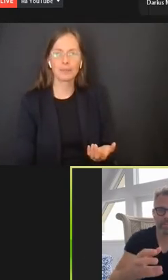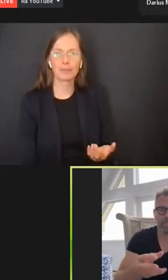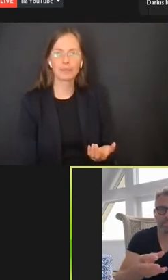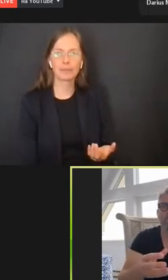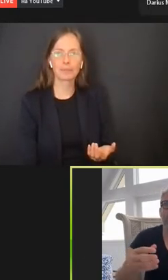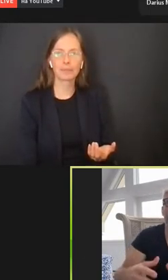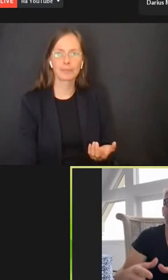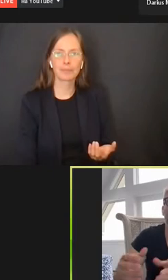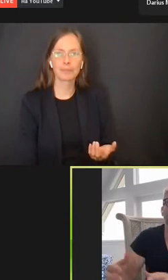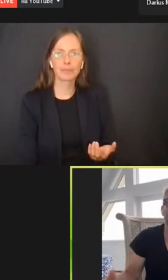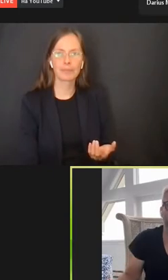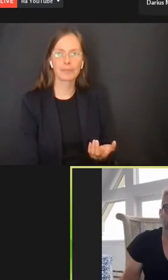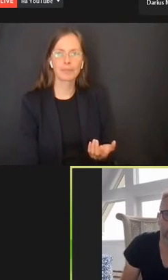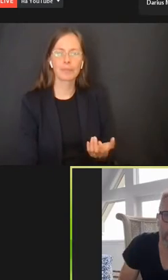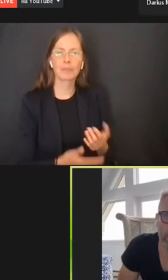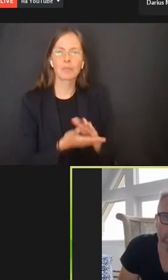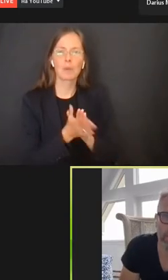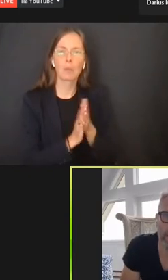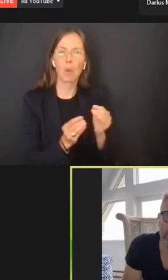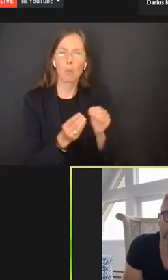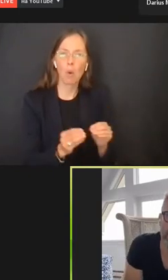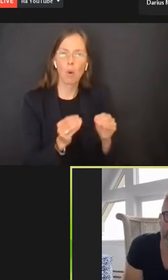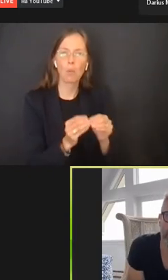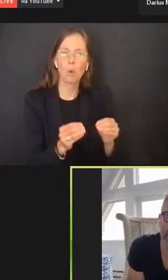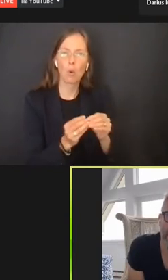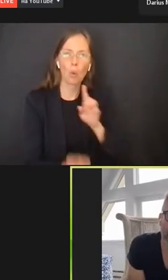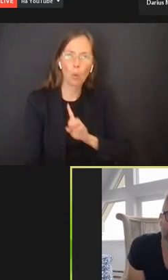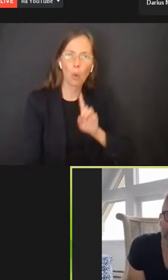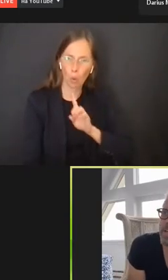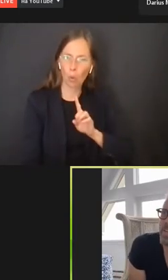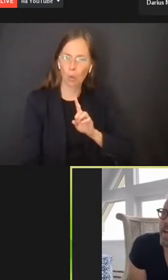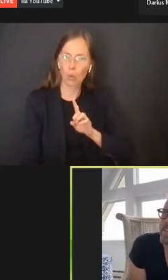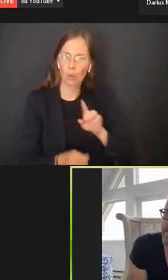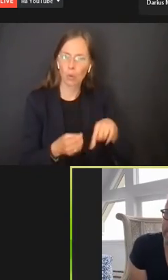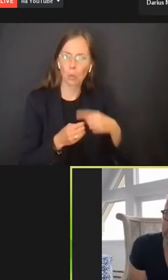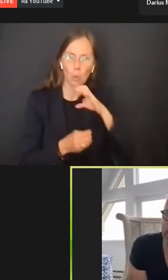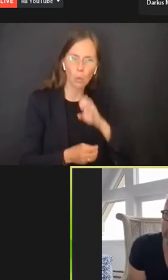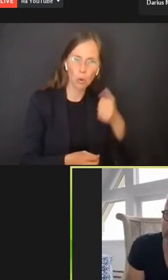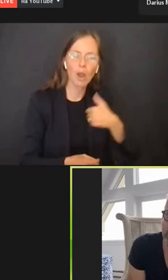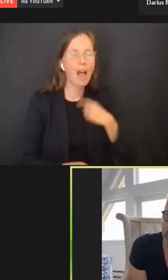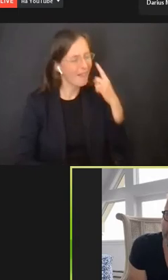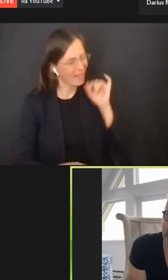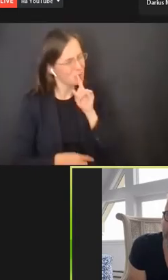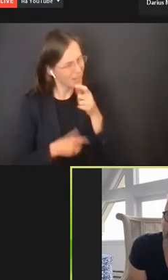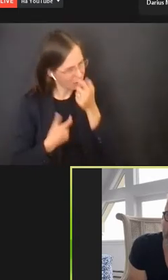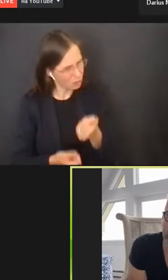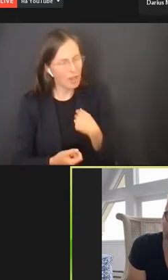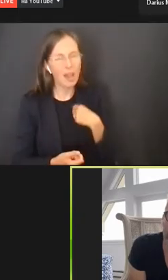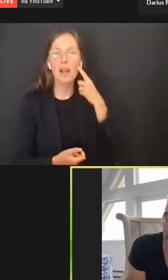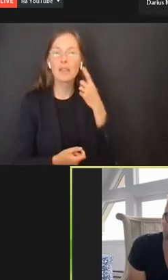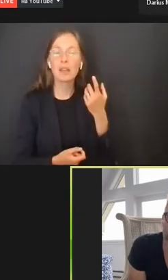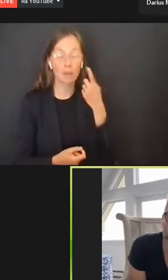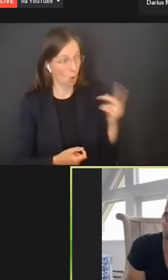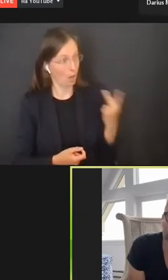getting more and more lonely as they get older. And I just think that's really interesting, because I think in the case of